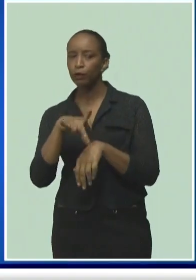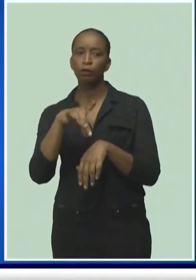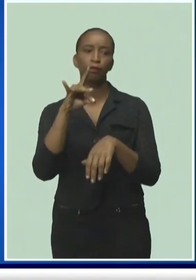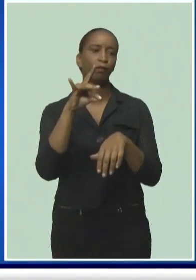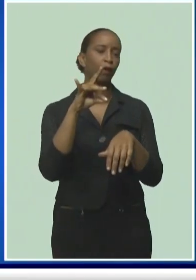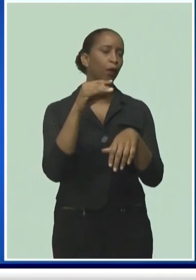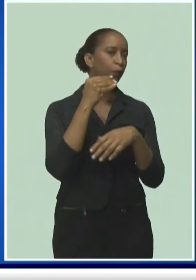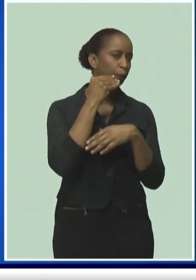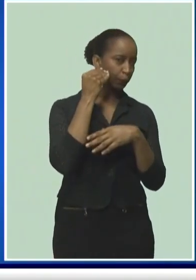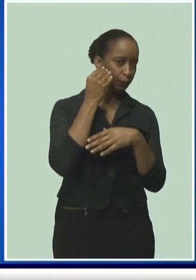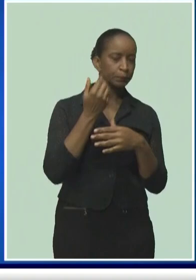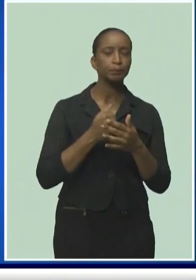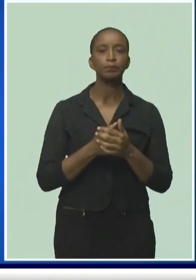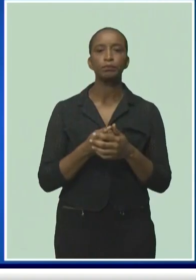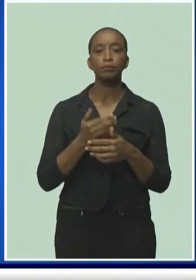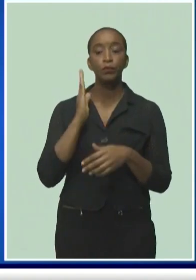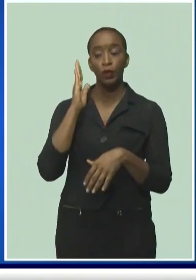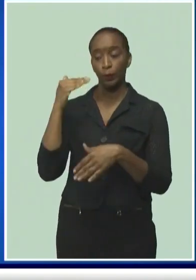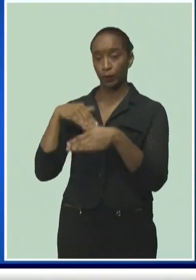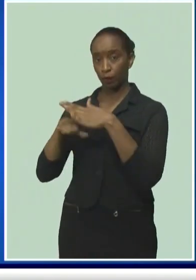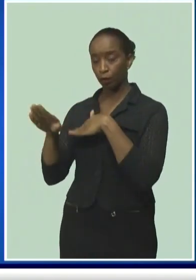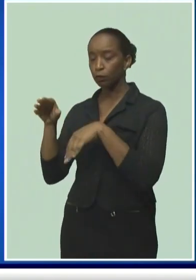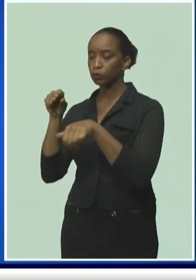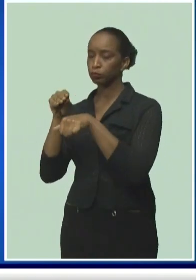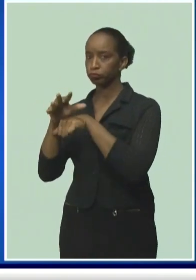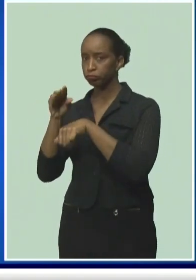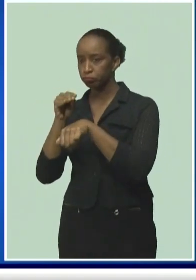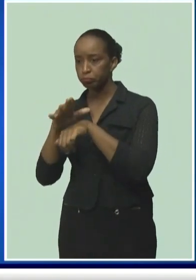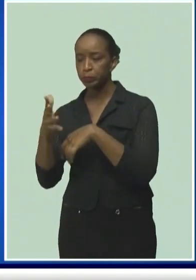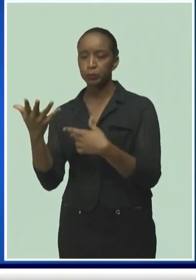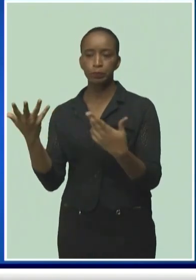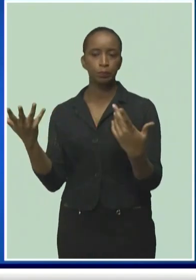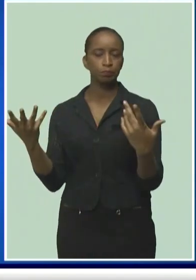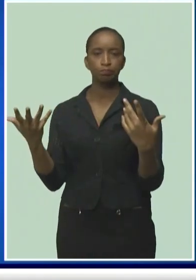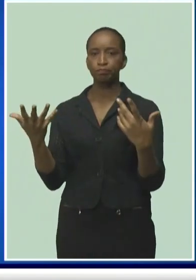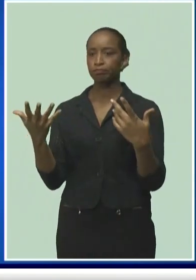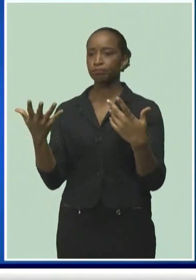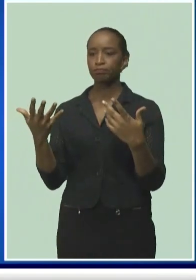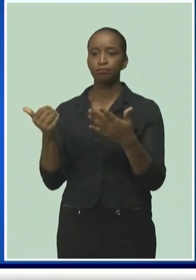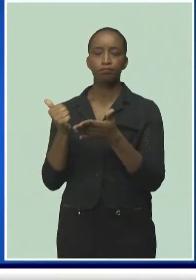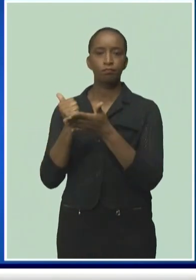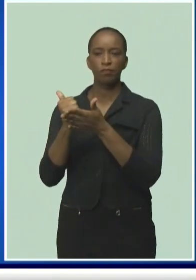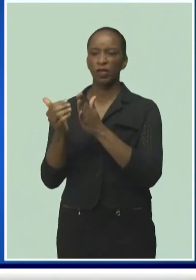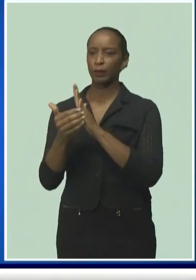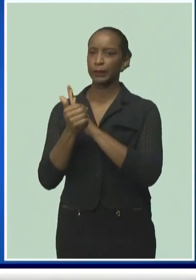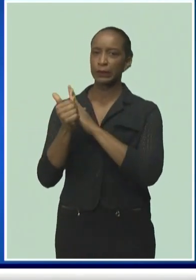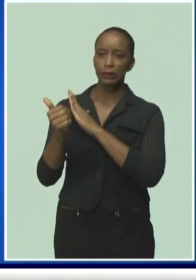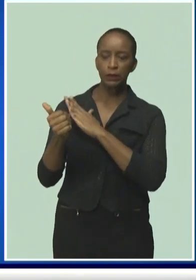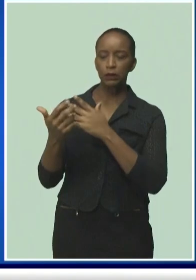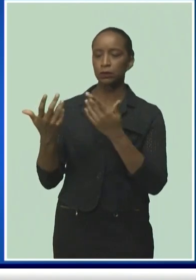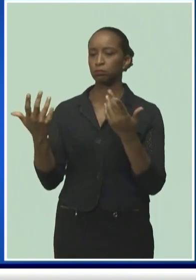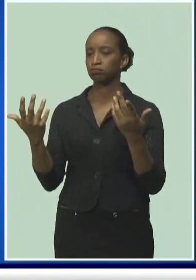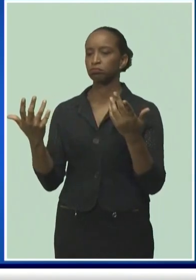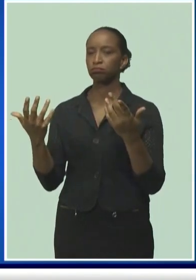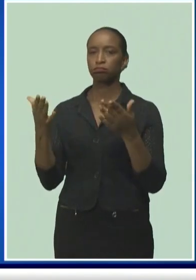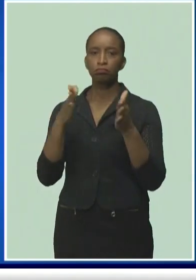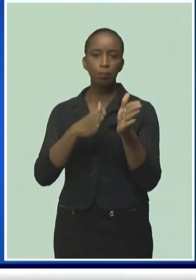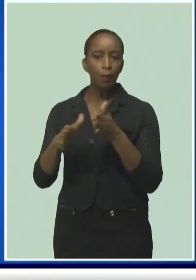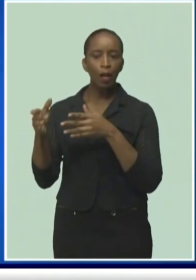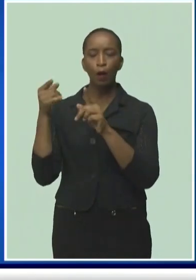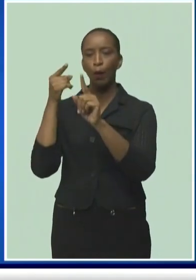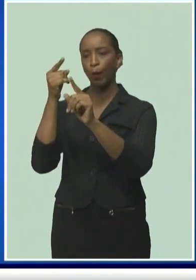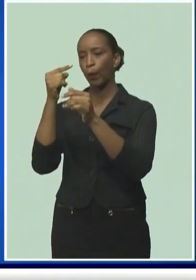to a reintegration program, whether it be mentorship, life skill coaching, planning out goals with you, whether it be the